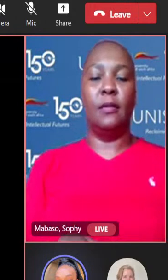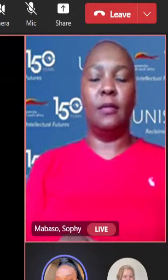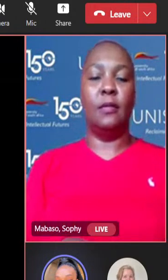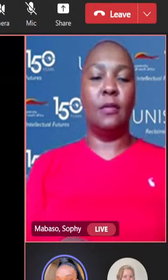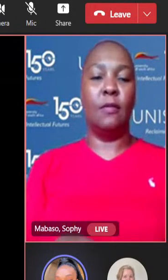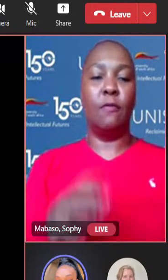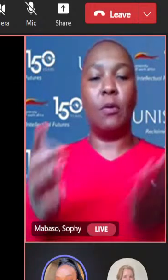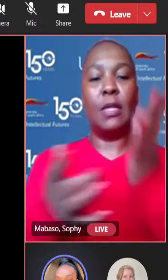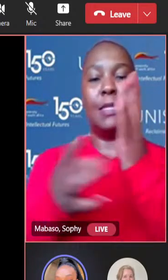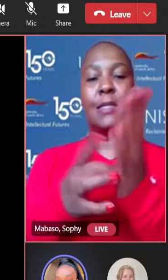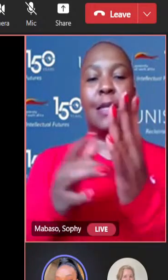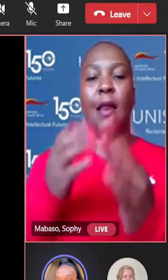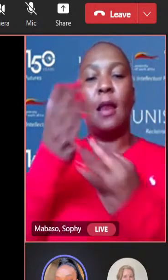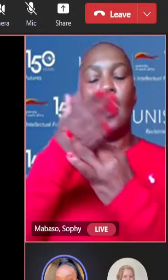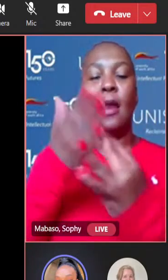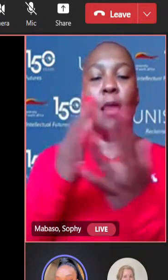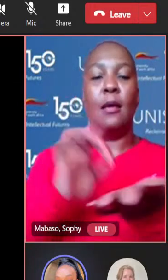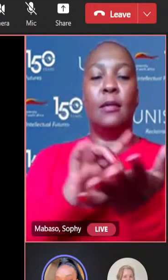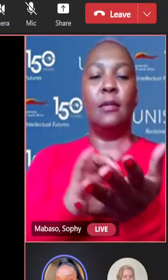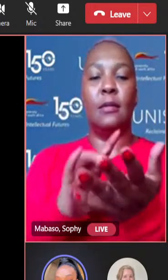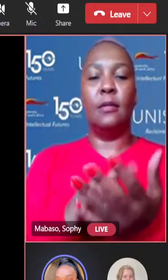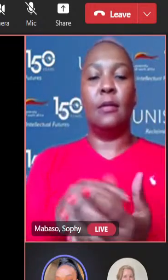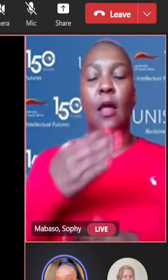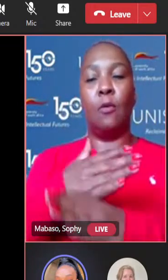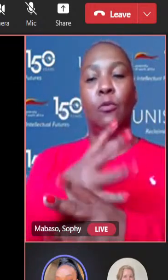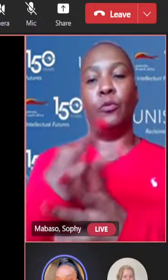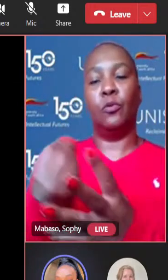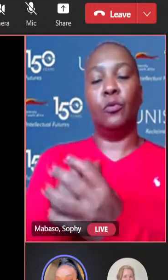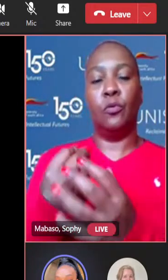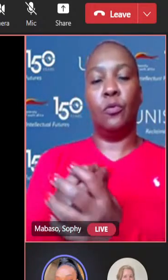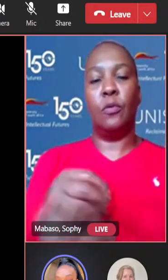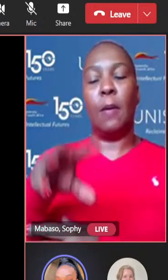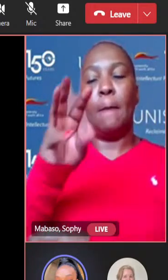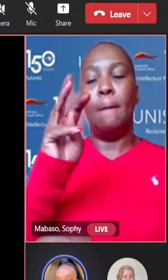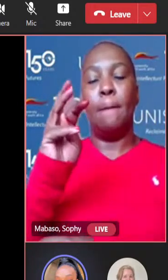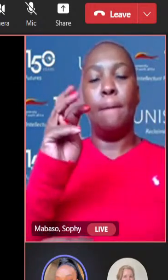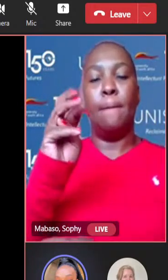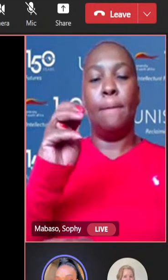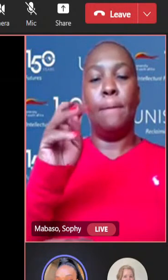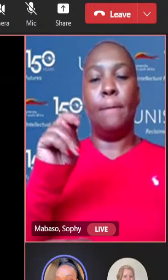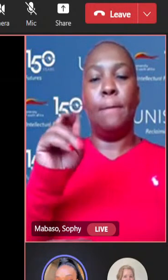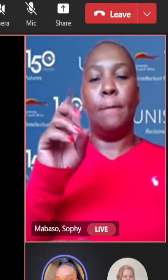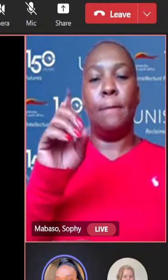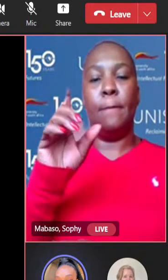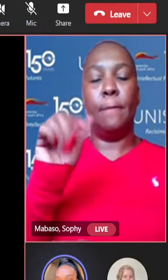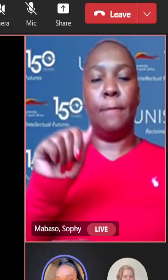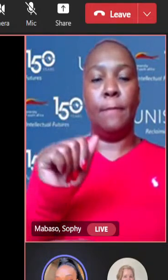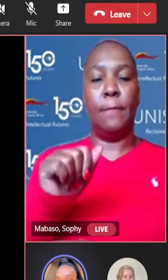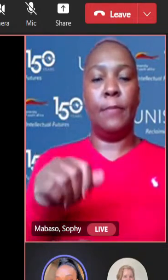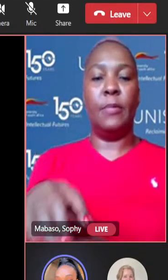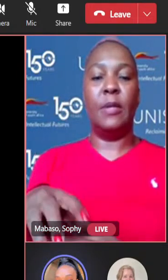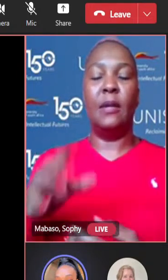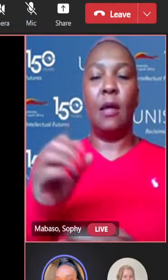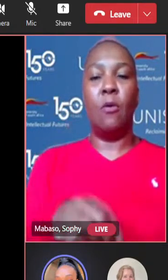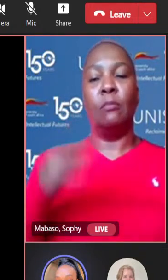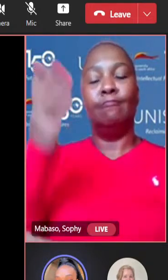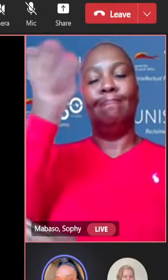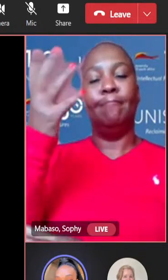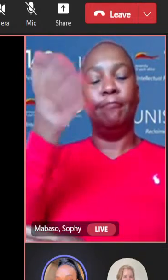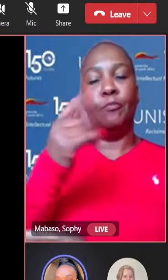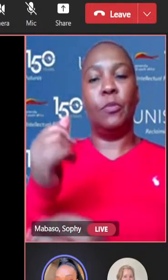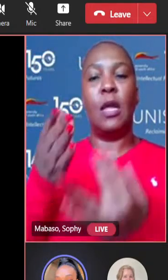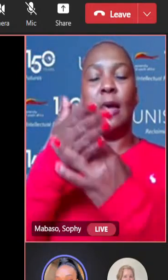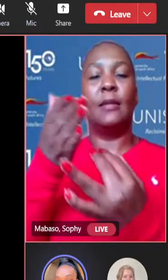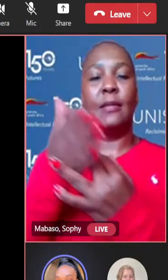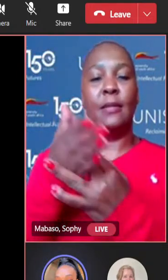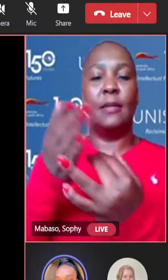Access Centers. I'm with my colleague, Mr. Manda Shingane, so I'll be presenting about the Digital Access Centers. Thank you